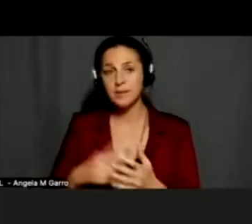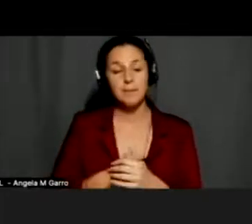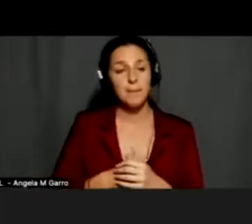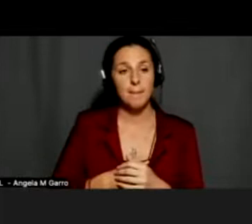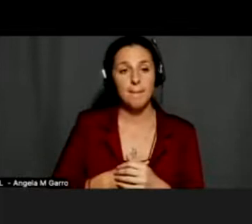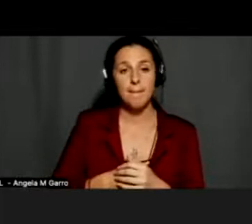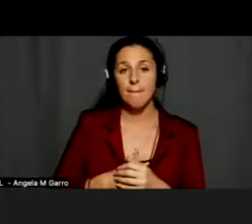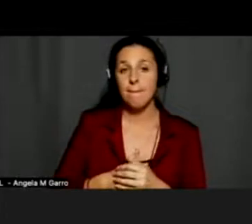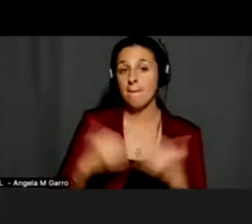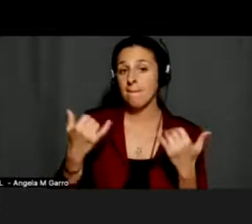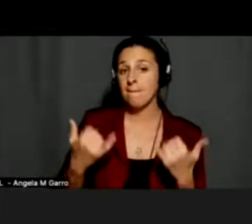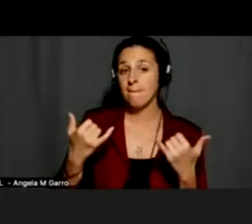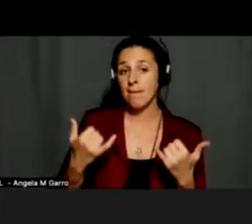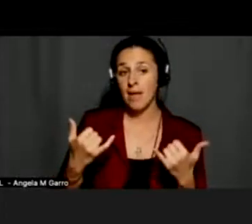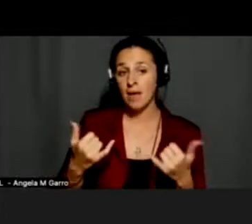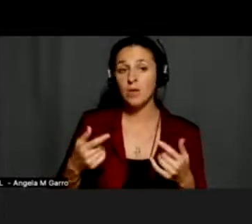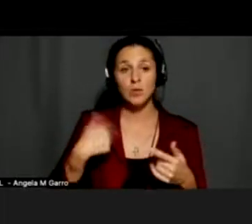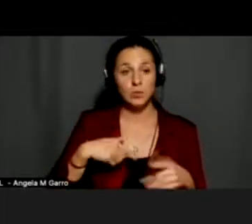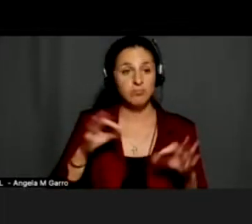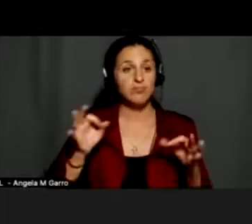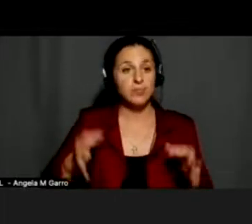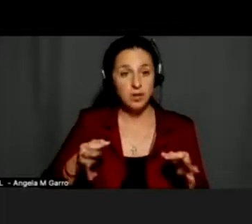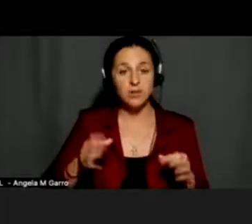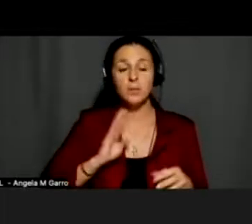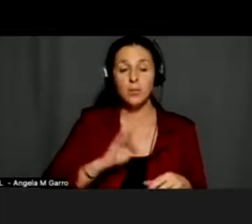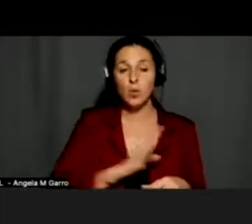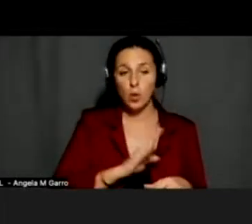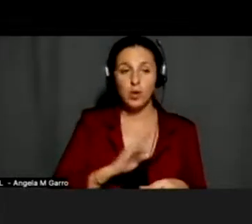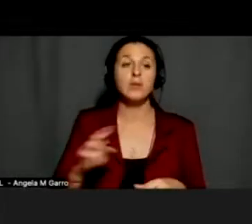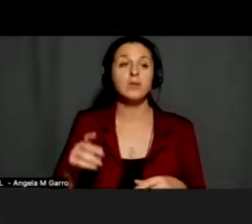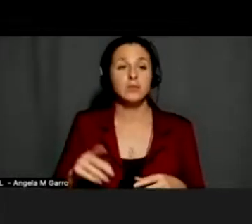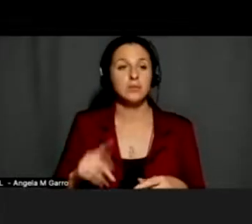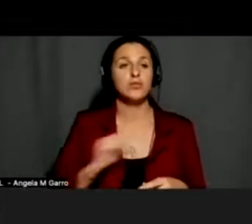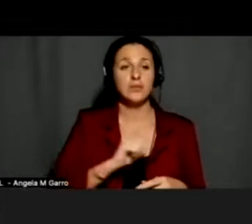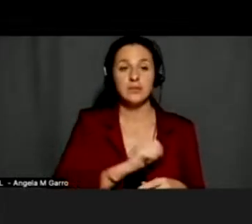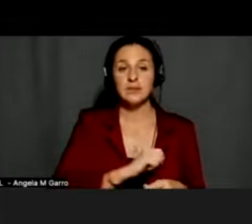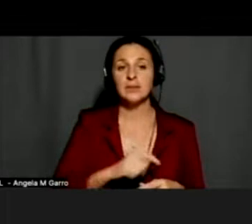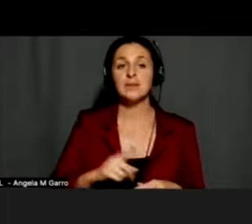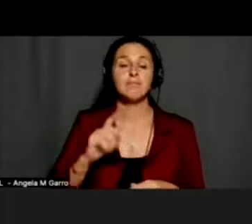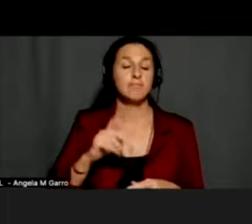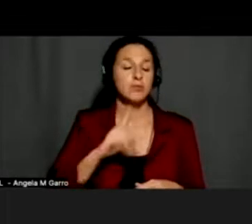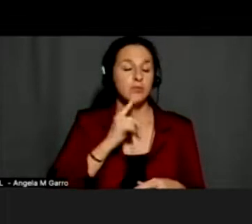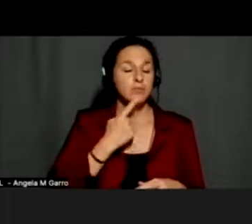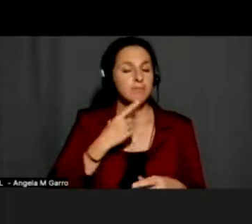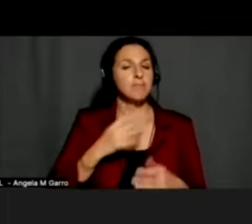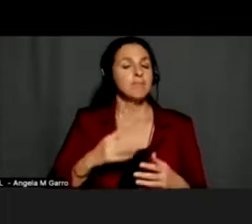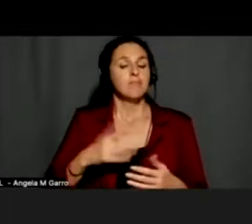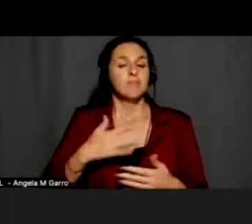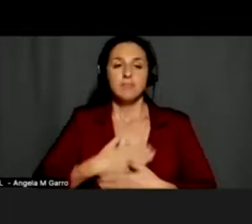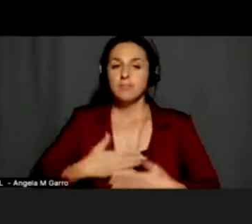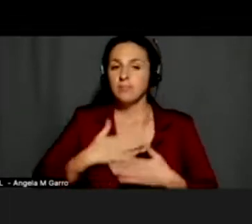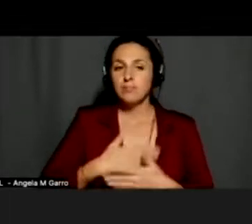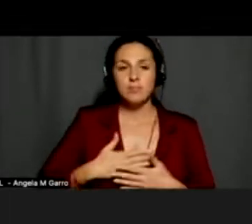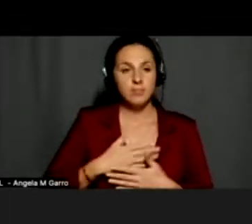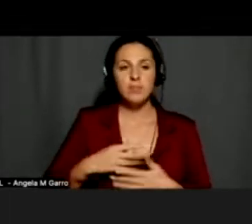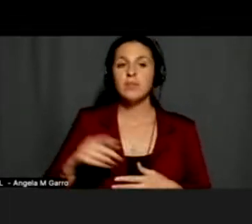now therefore be it resolved, the Board of Trustees extends its sincere appreciation and gratitude to the San Mateo-Foster City School